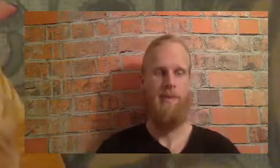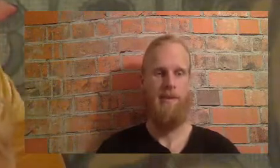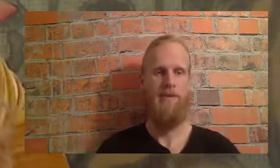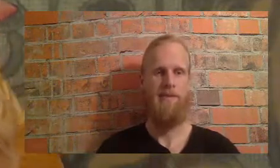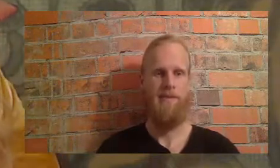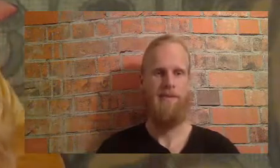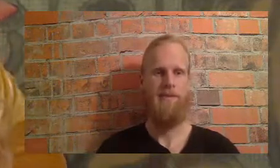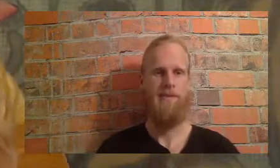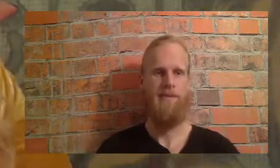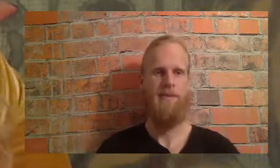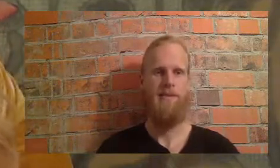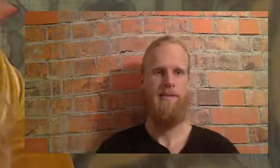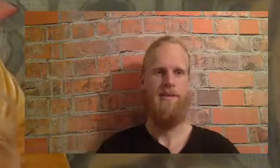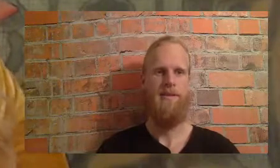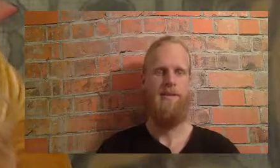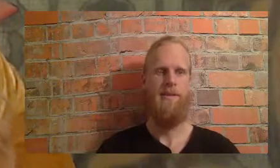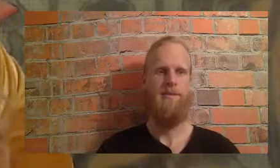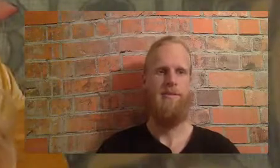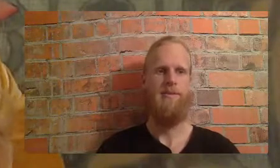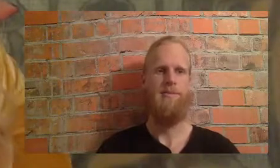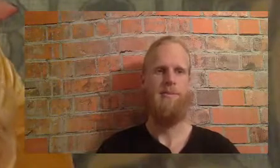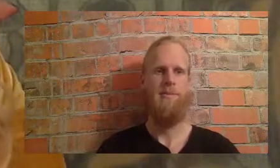to release this memory now.